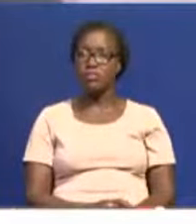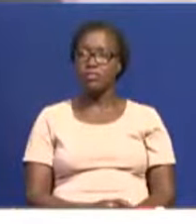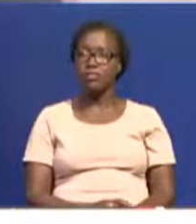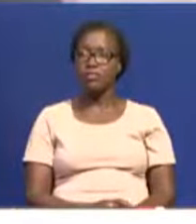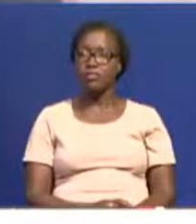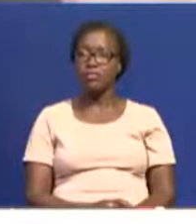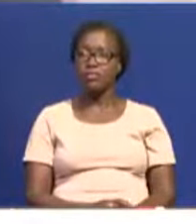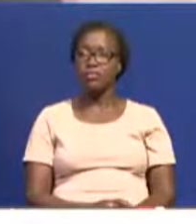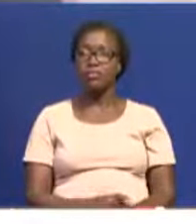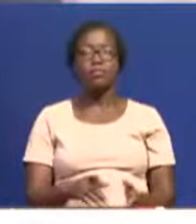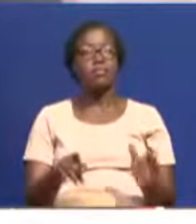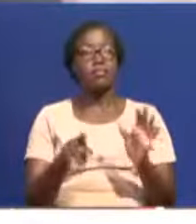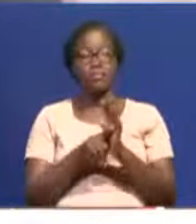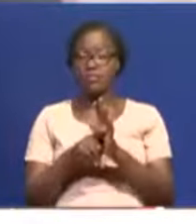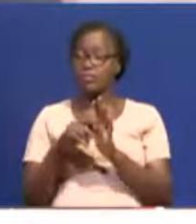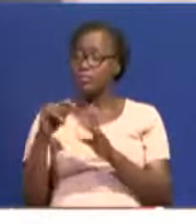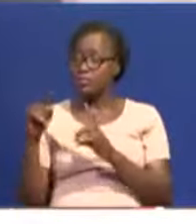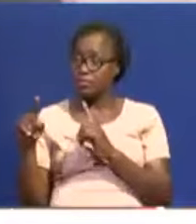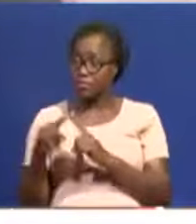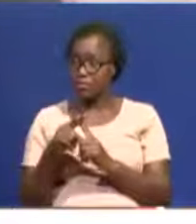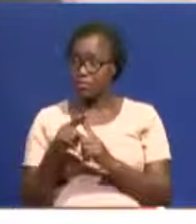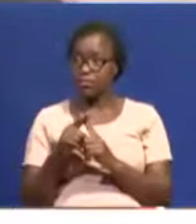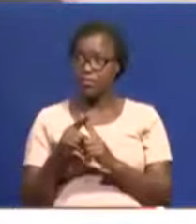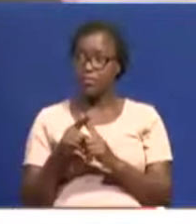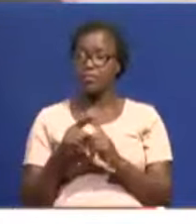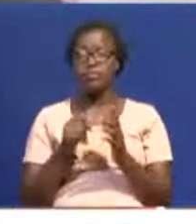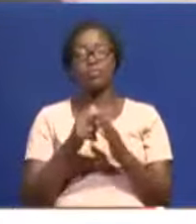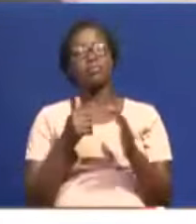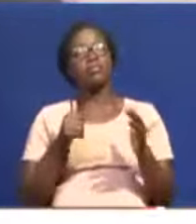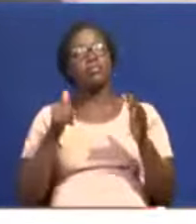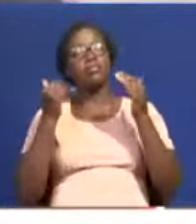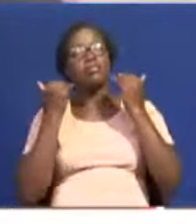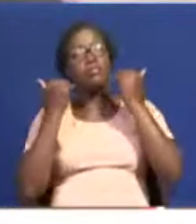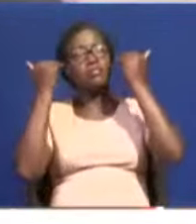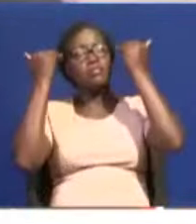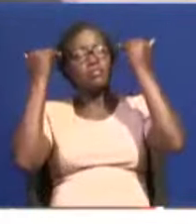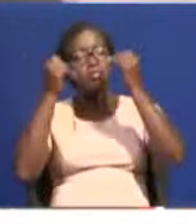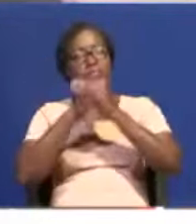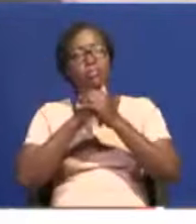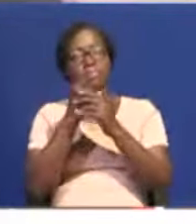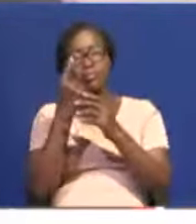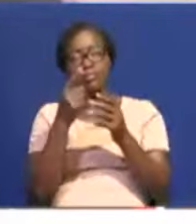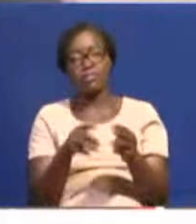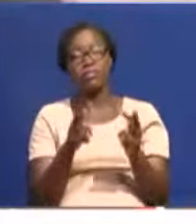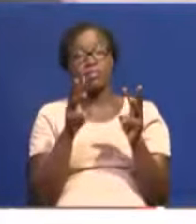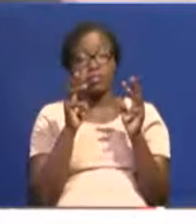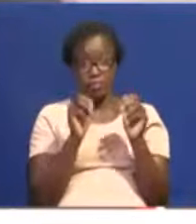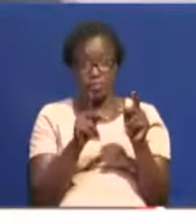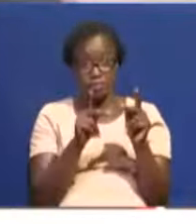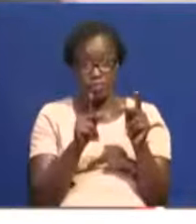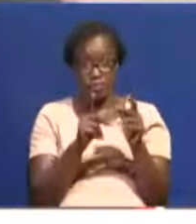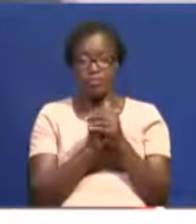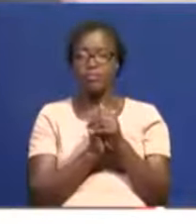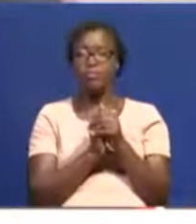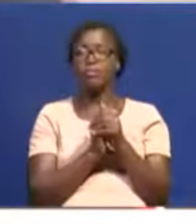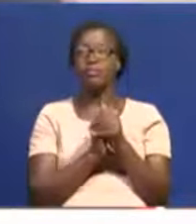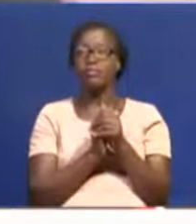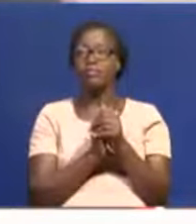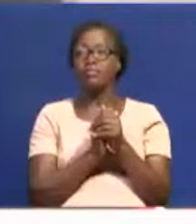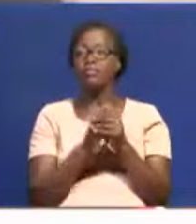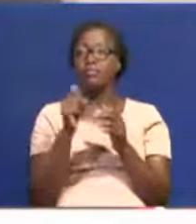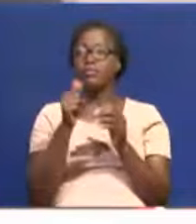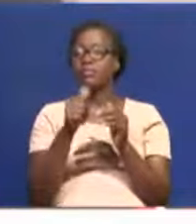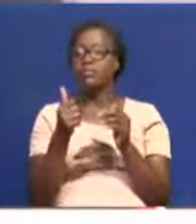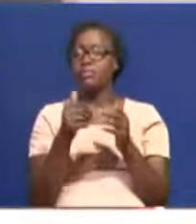Negativity na positivity, sindio? Na hiyo utaavoid stress. That is one way. Sindio? Kuna kitu